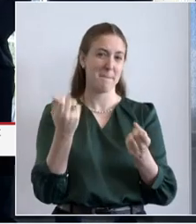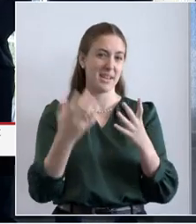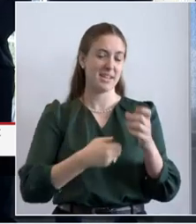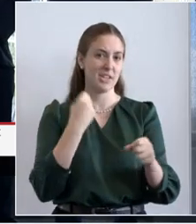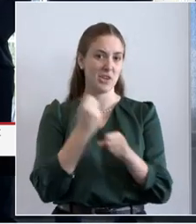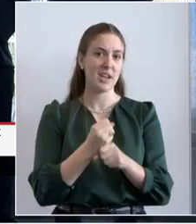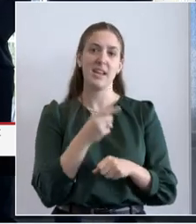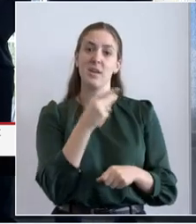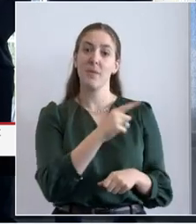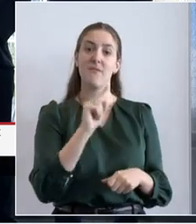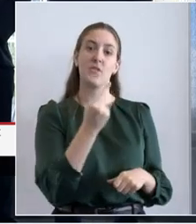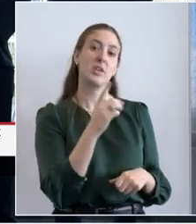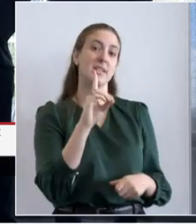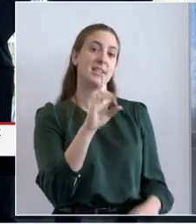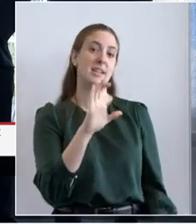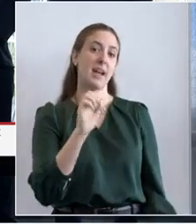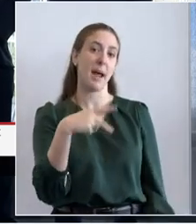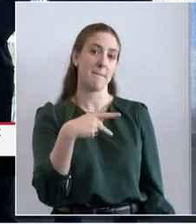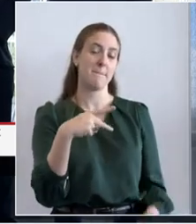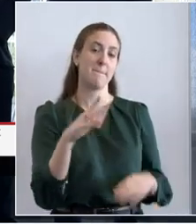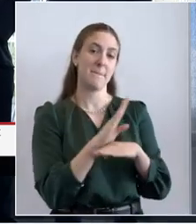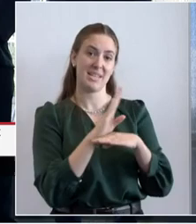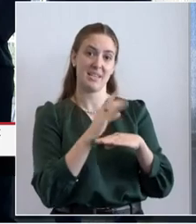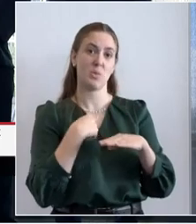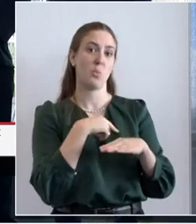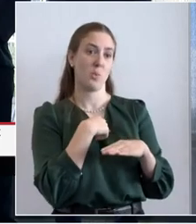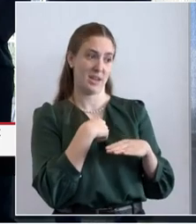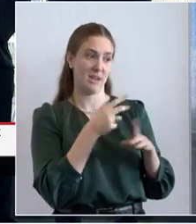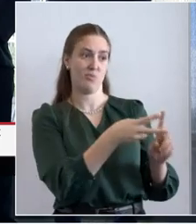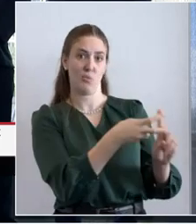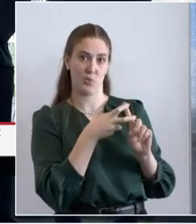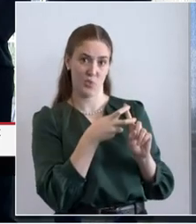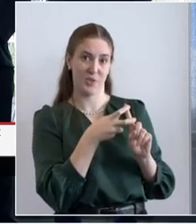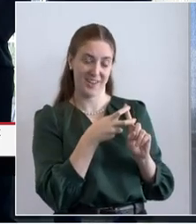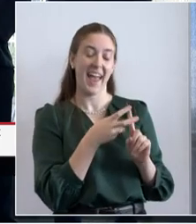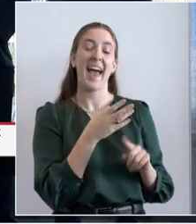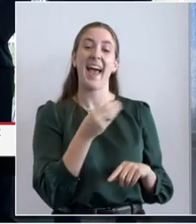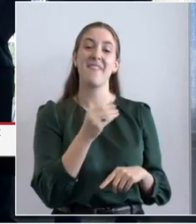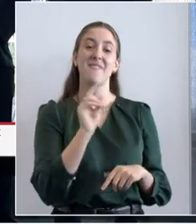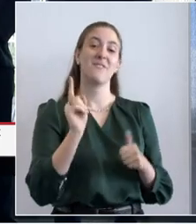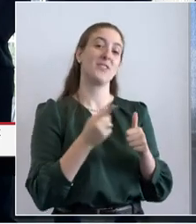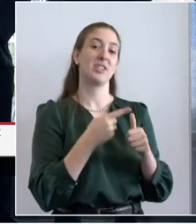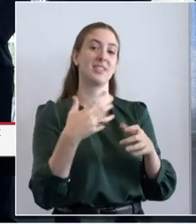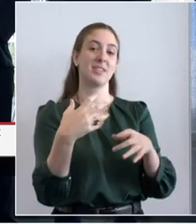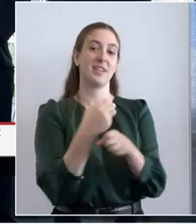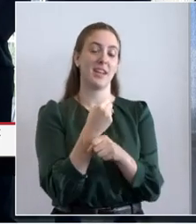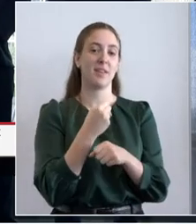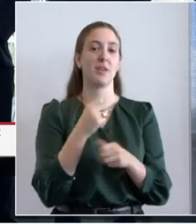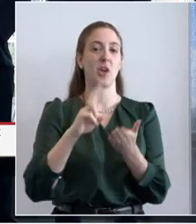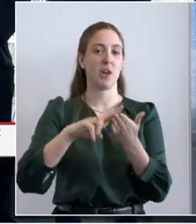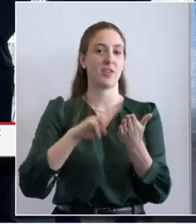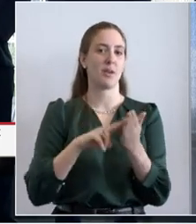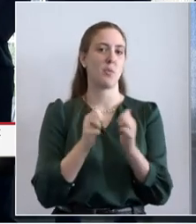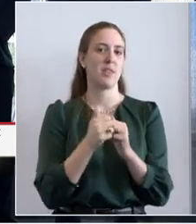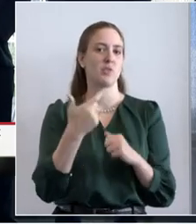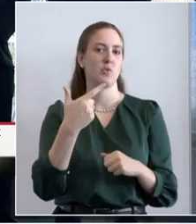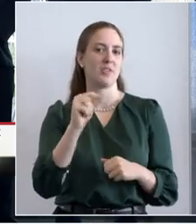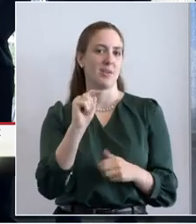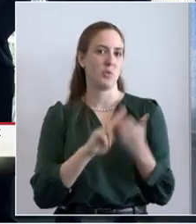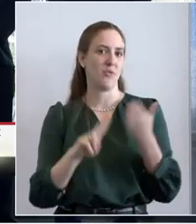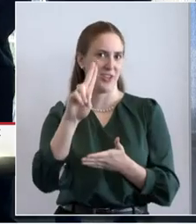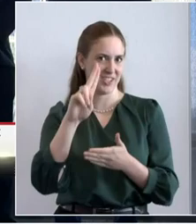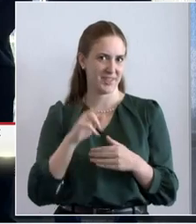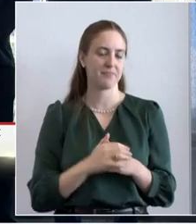was the first DCAP business that we recruited, and he was first DCAP business to get a contract at Georgetown University. And